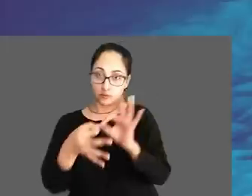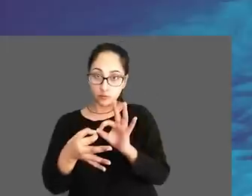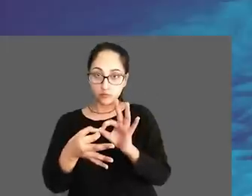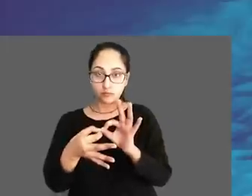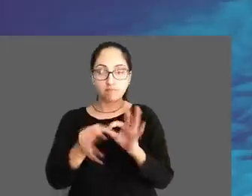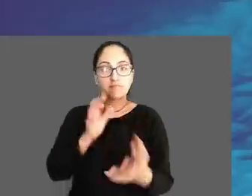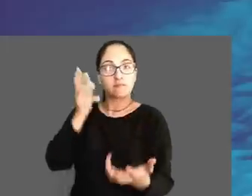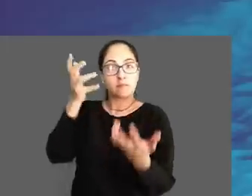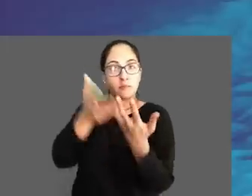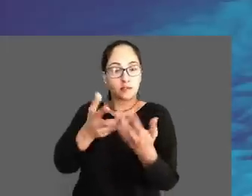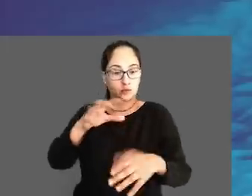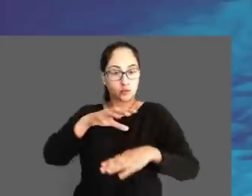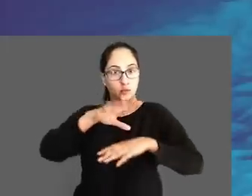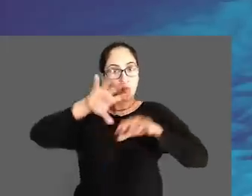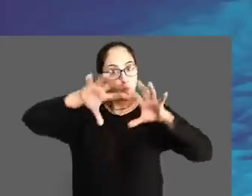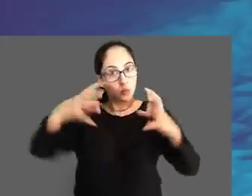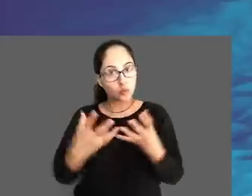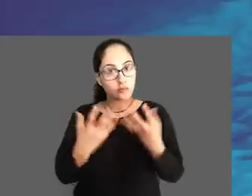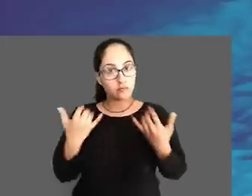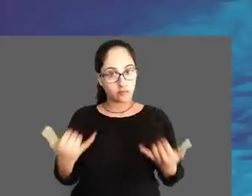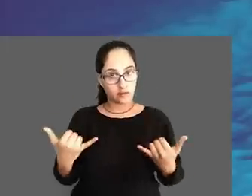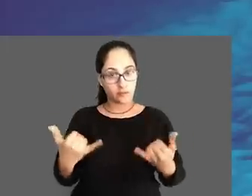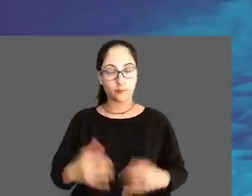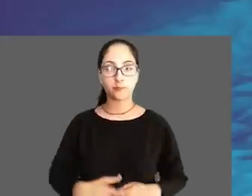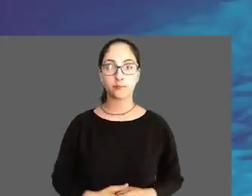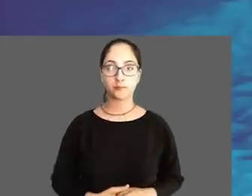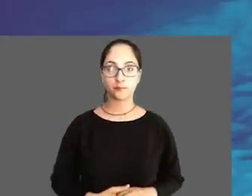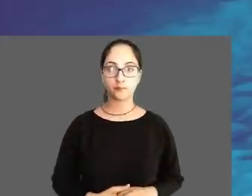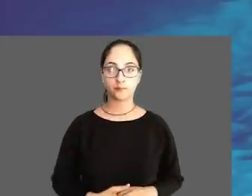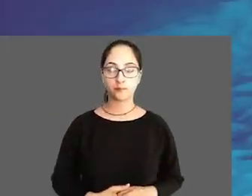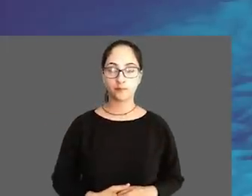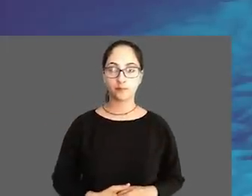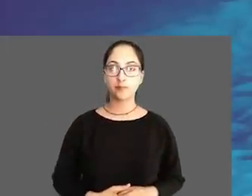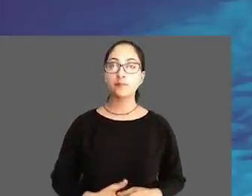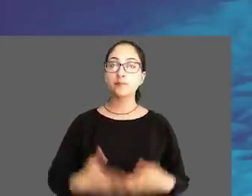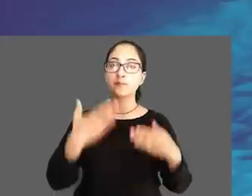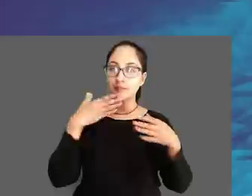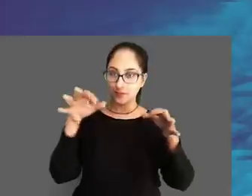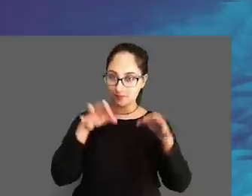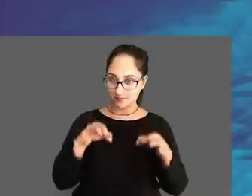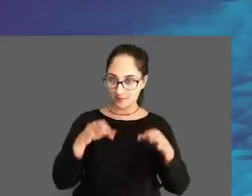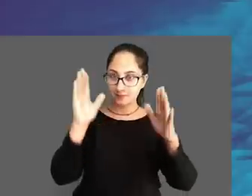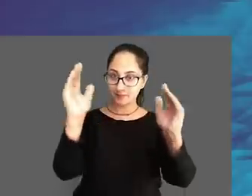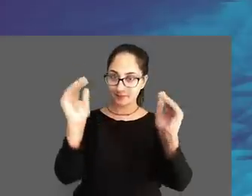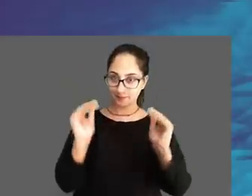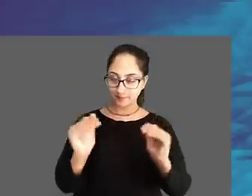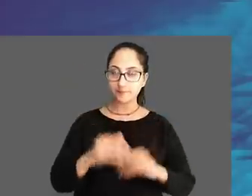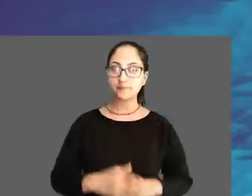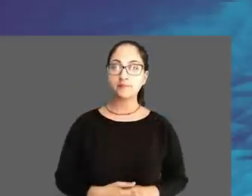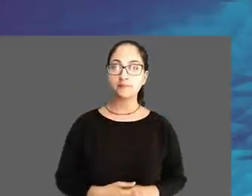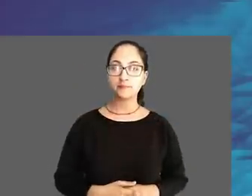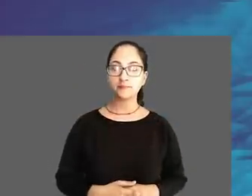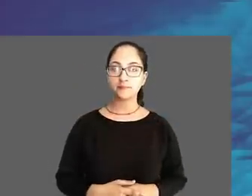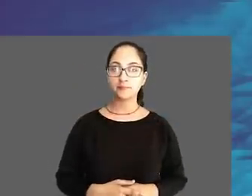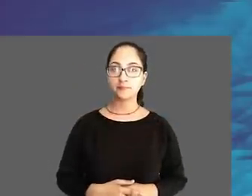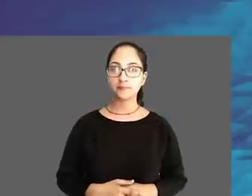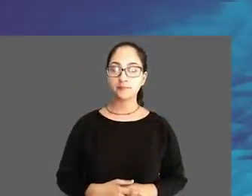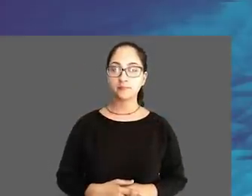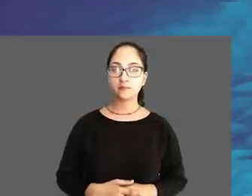clear. In a similar vein, a common question arises about Maulana Hazir Imam's role, and it leads us to a related